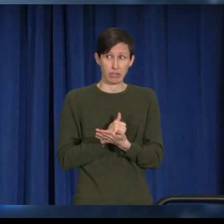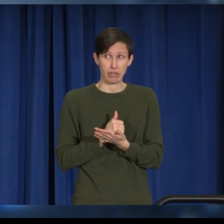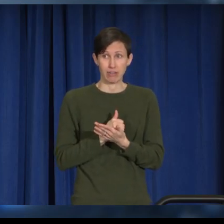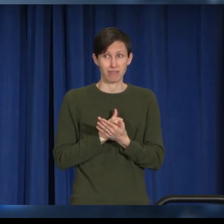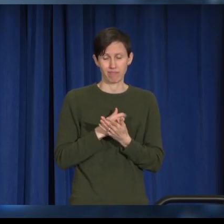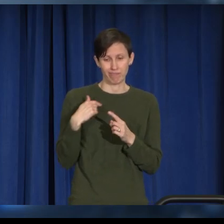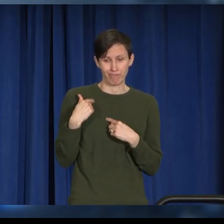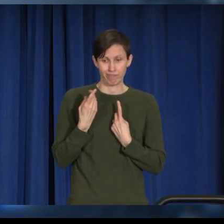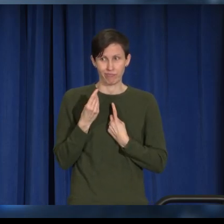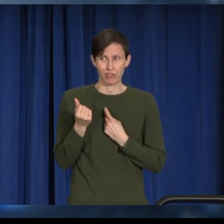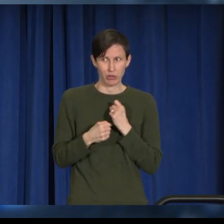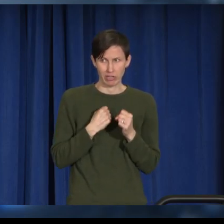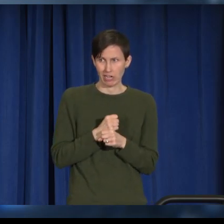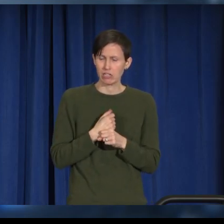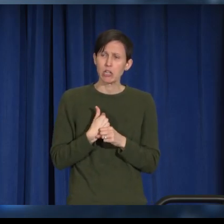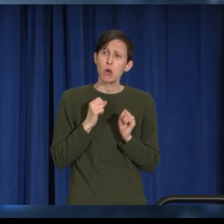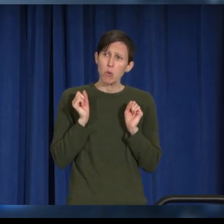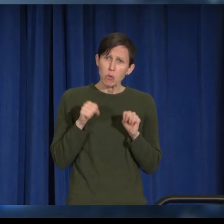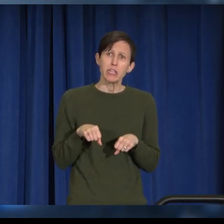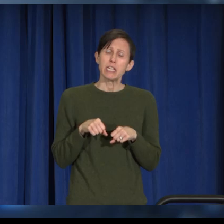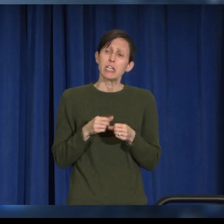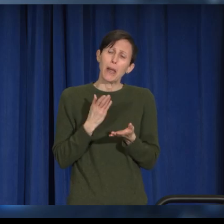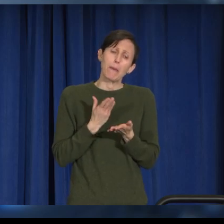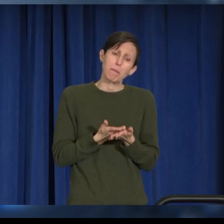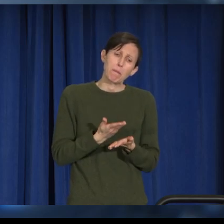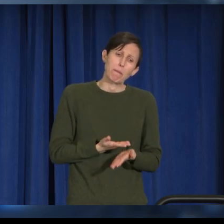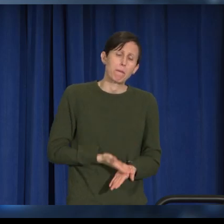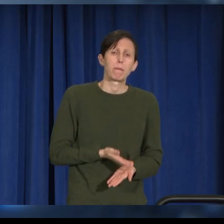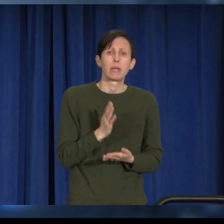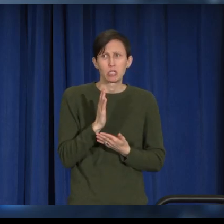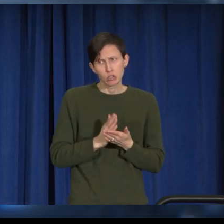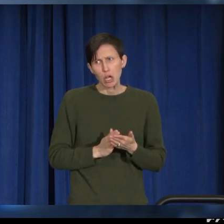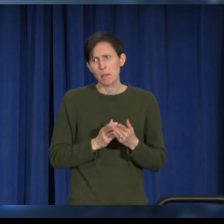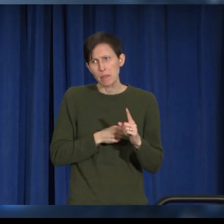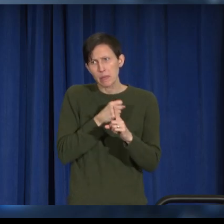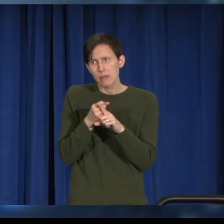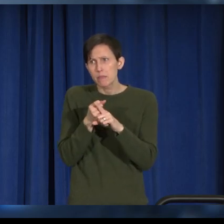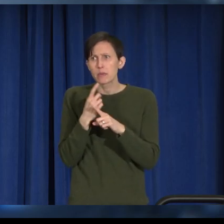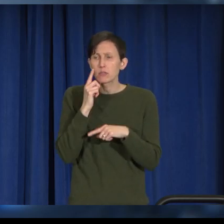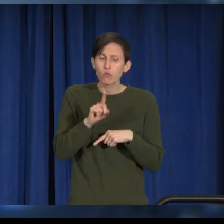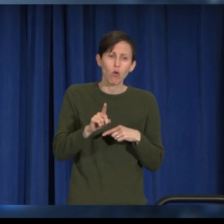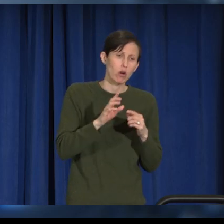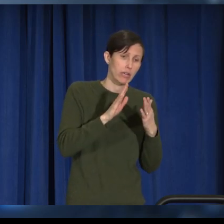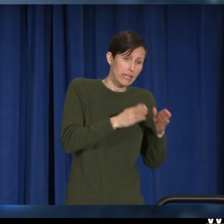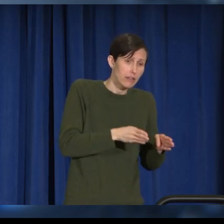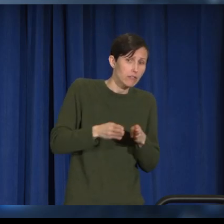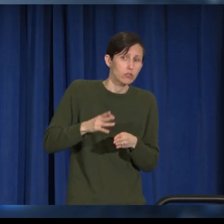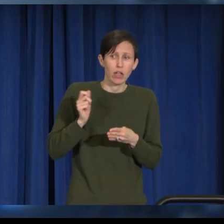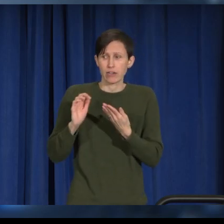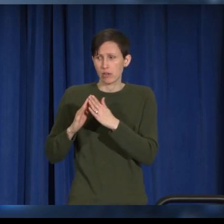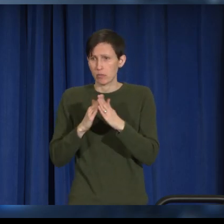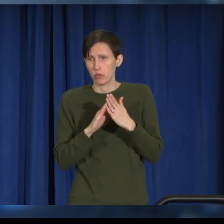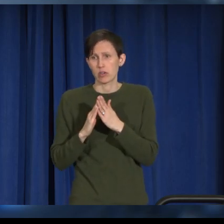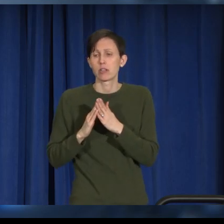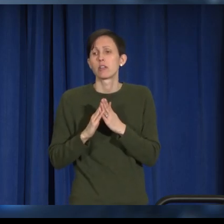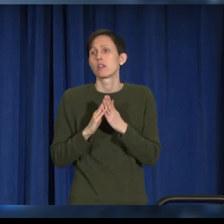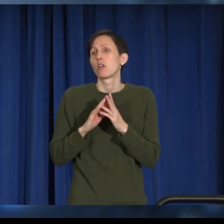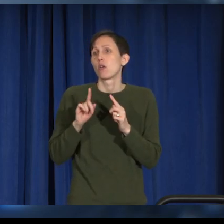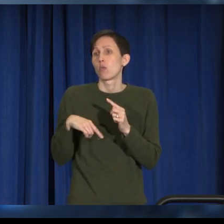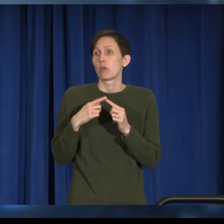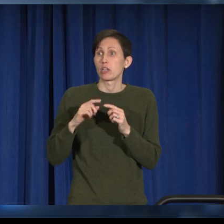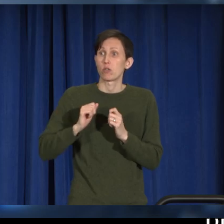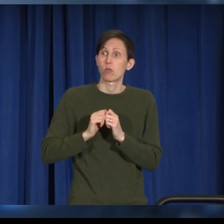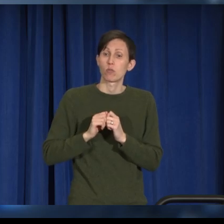of programming, we can speak to some of the impacts that happen at the individual and kind of community level when you integrate adaptive